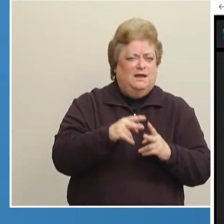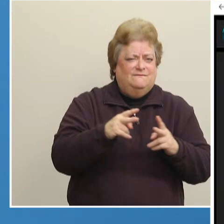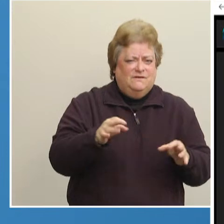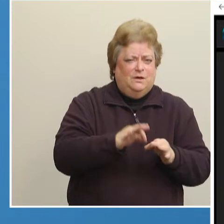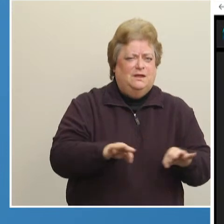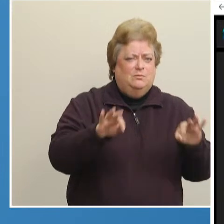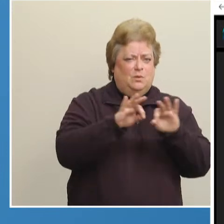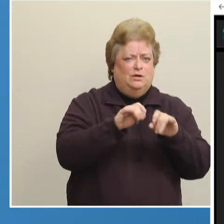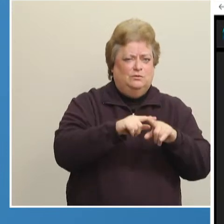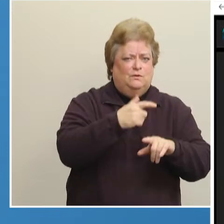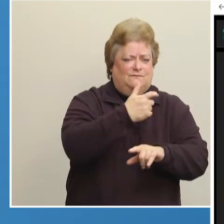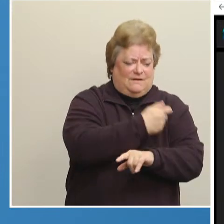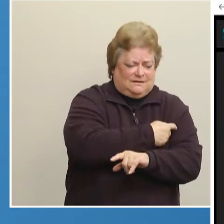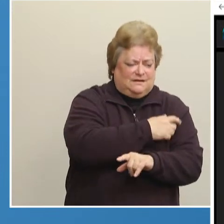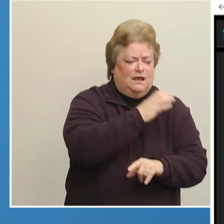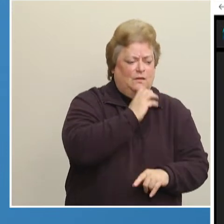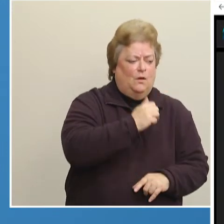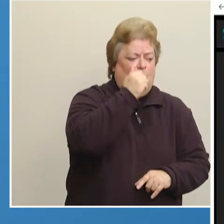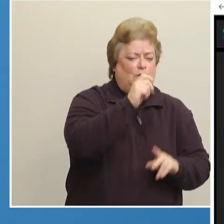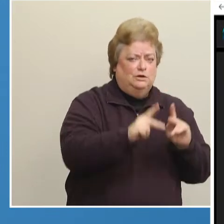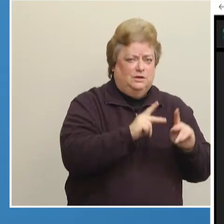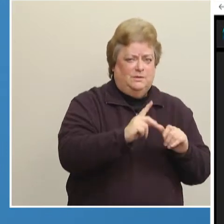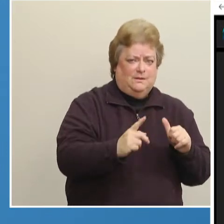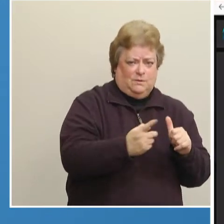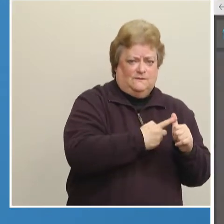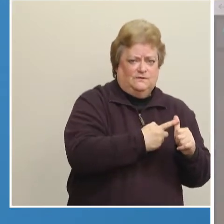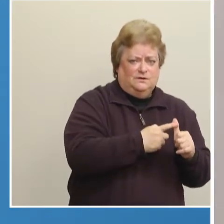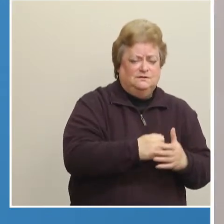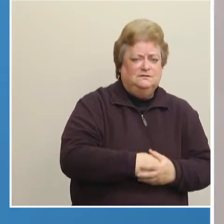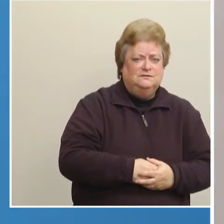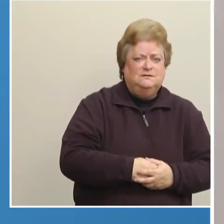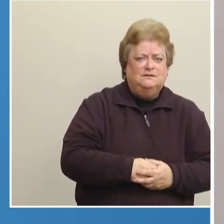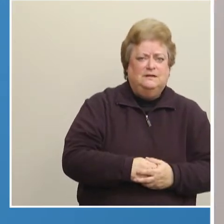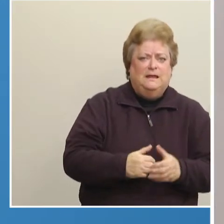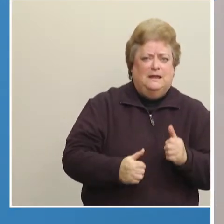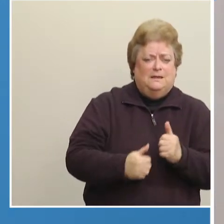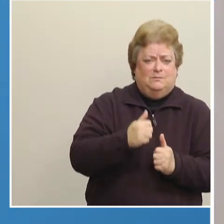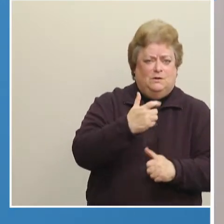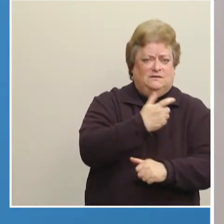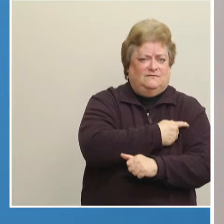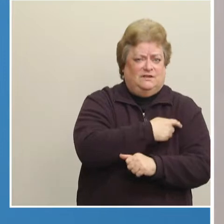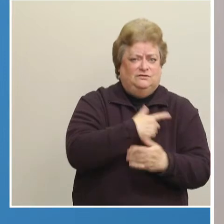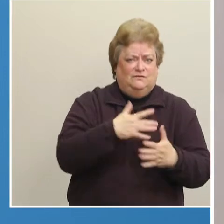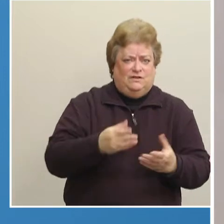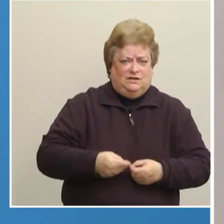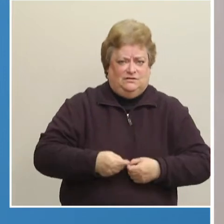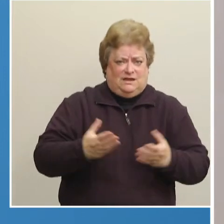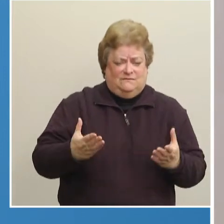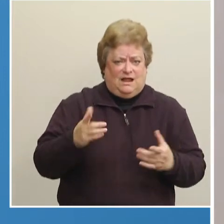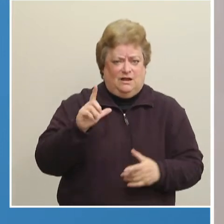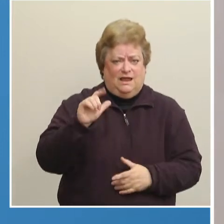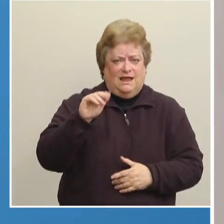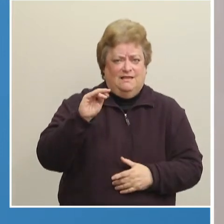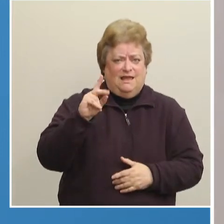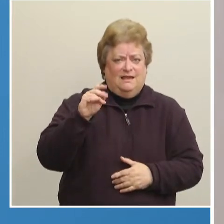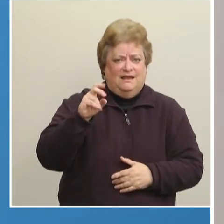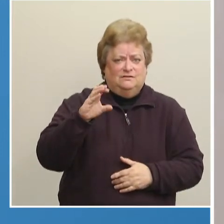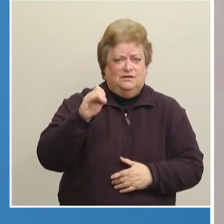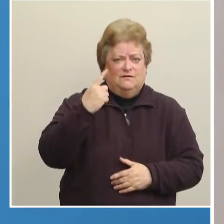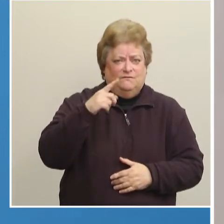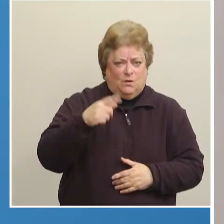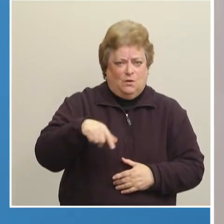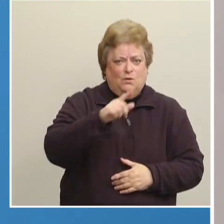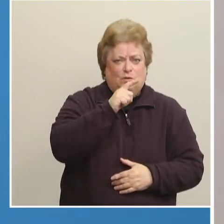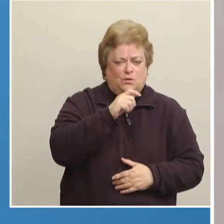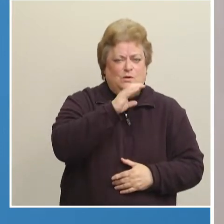important to vaccinate our older residents first. Most of the vaccine administered in Lancaster County has been in the arms of